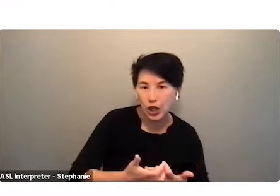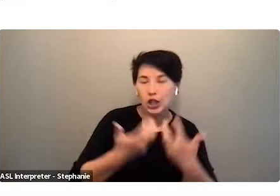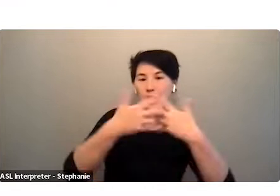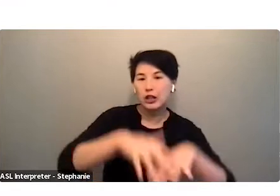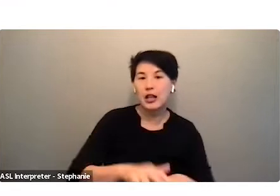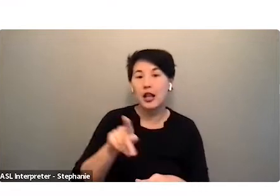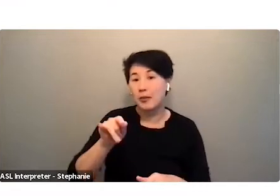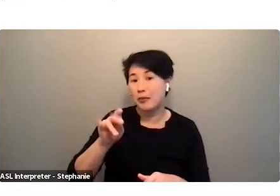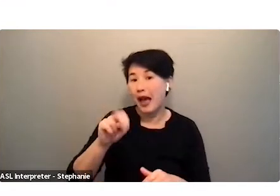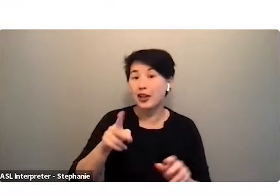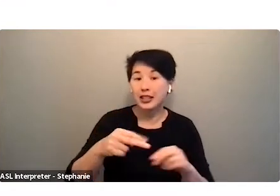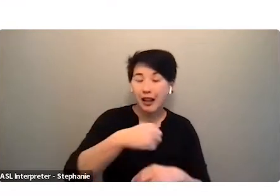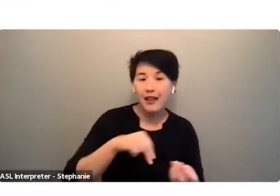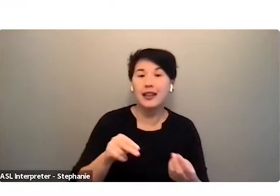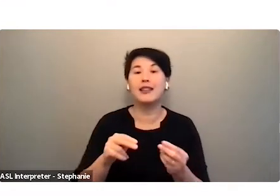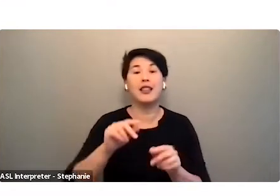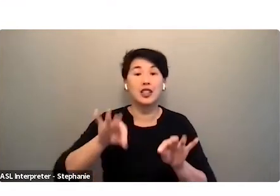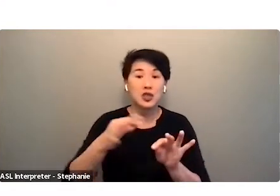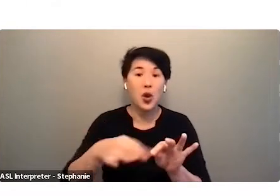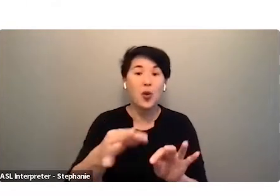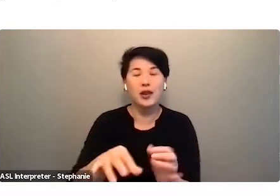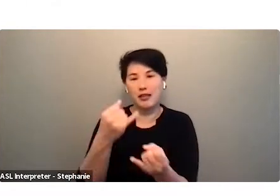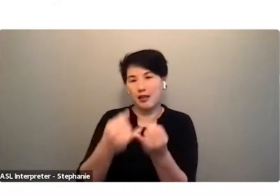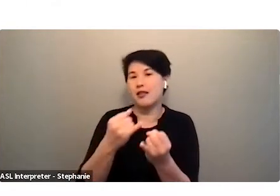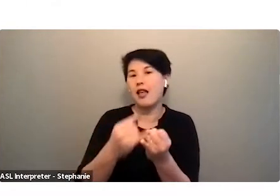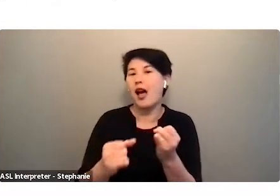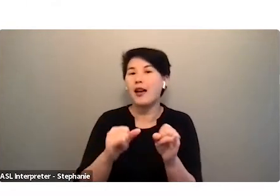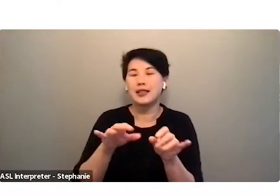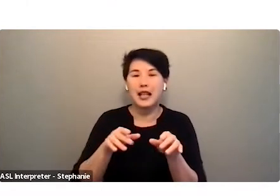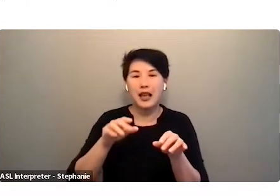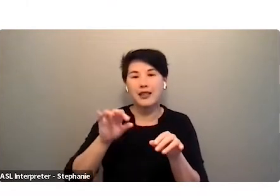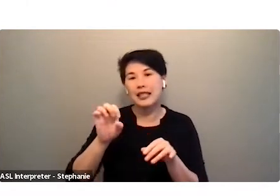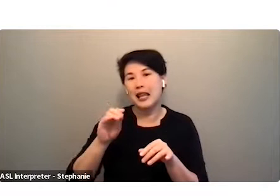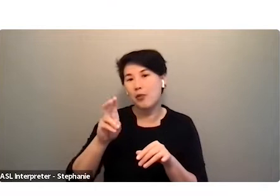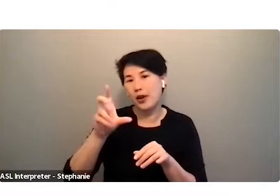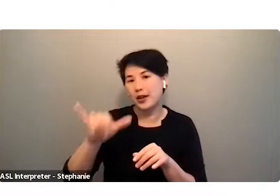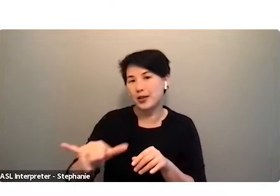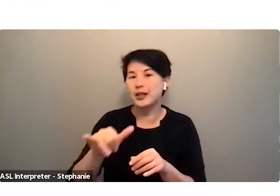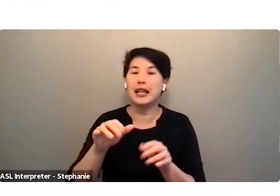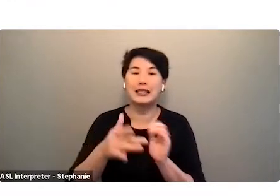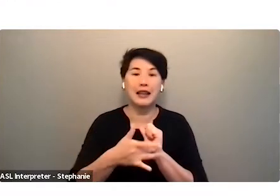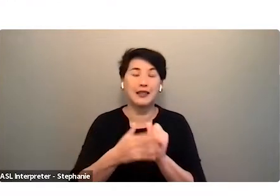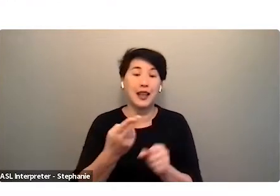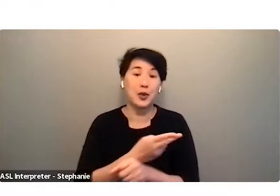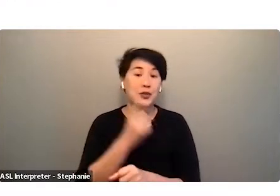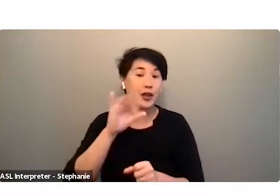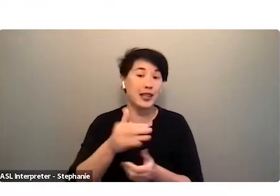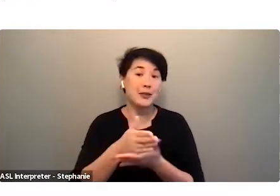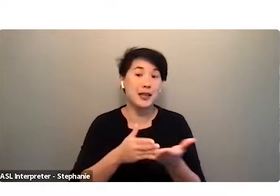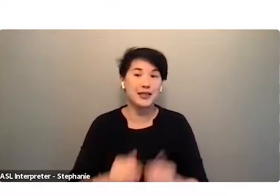cutting, pattern sewing, and then lastly, the embroidery techniques that I use in the pieces. And then you'll see